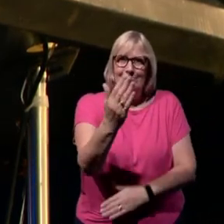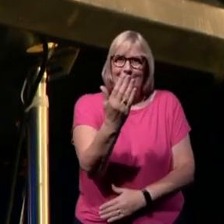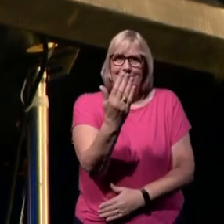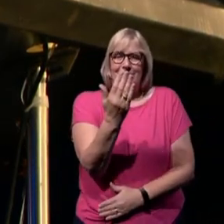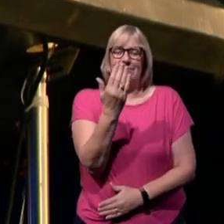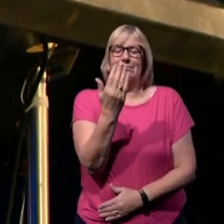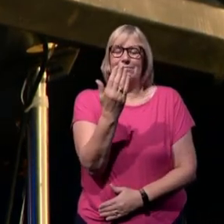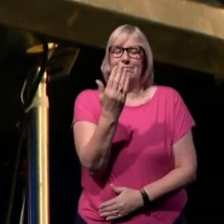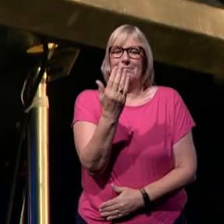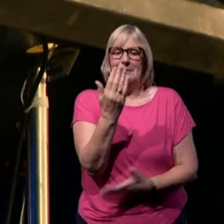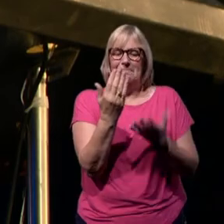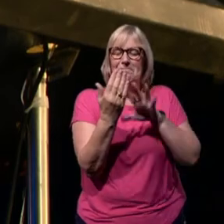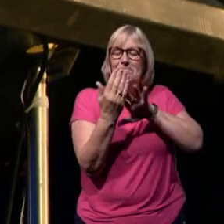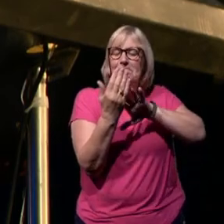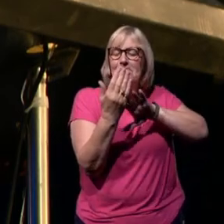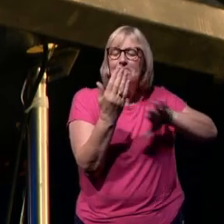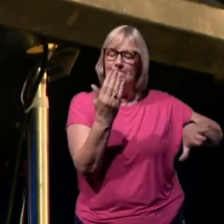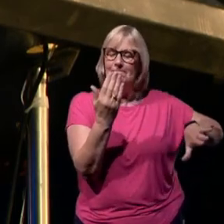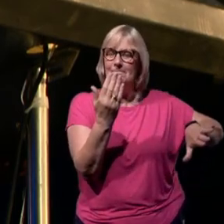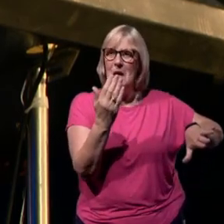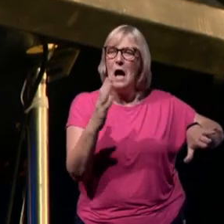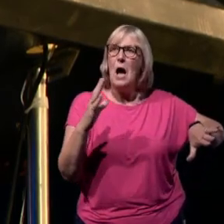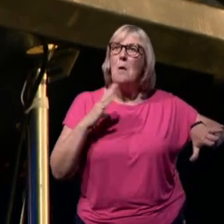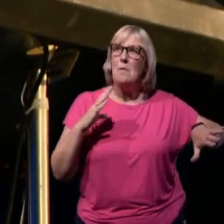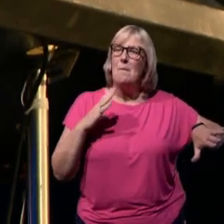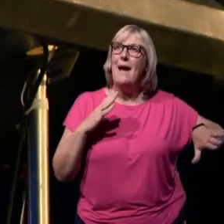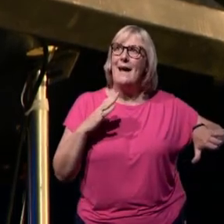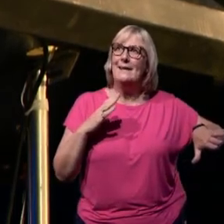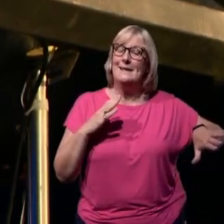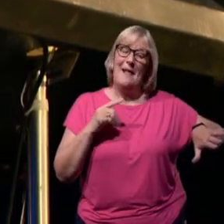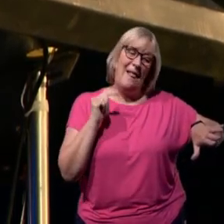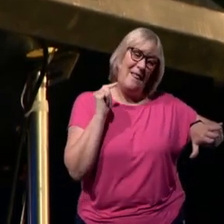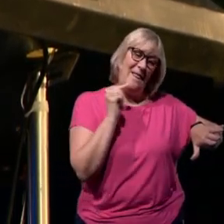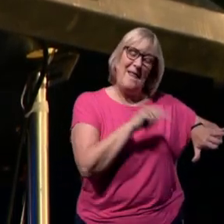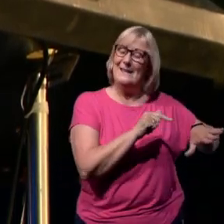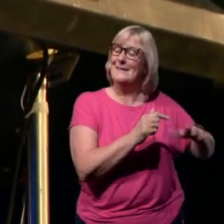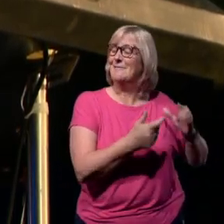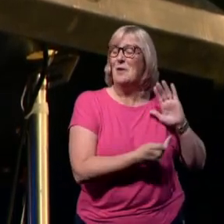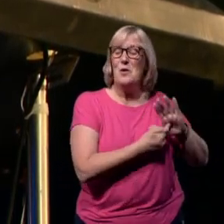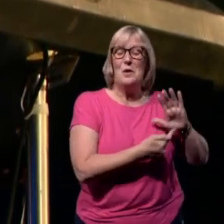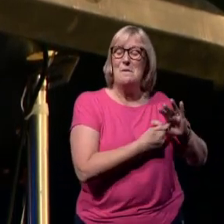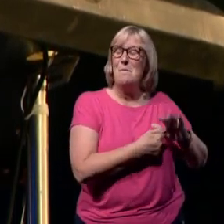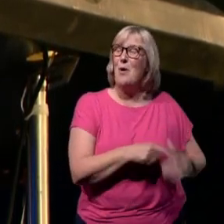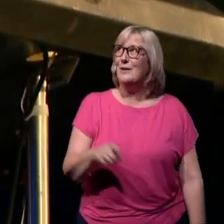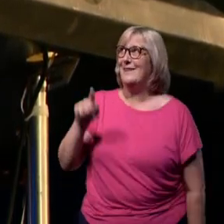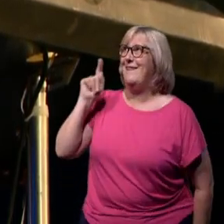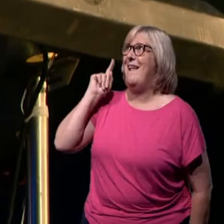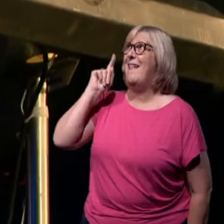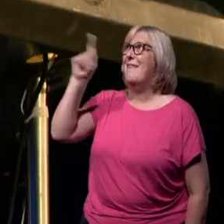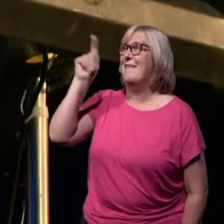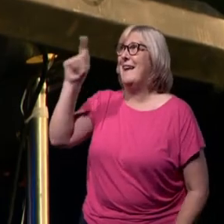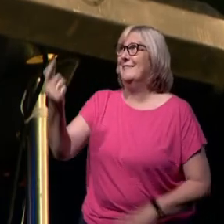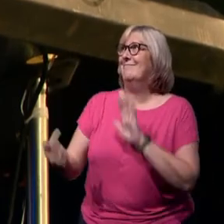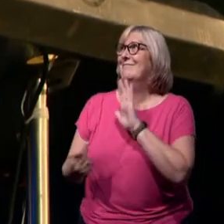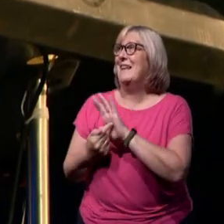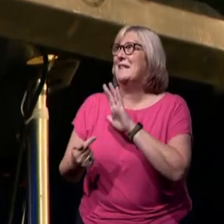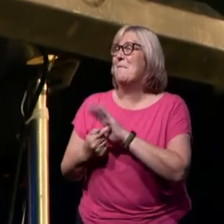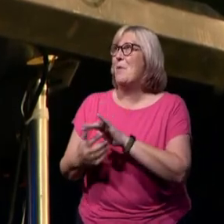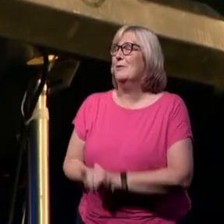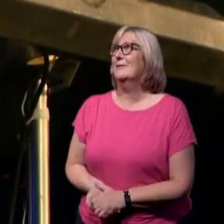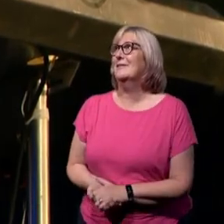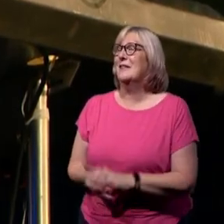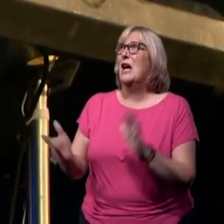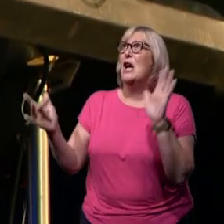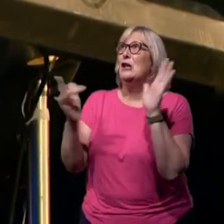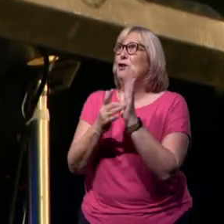we will find ourselves better prepared to say, the thing that I value most in life is